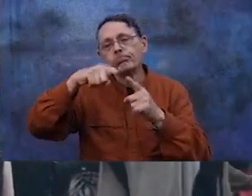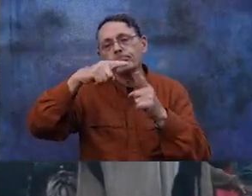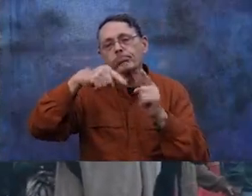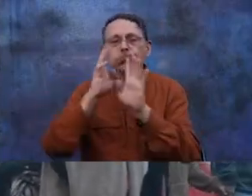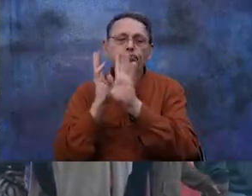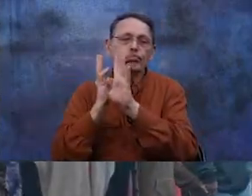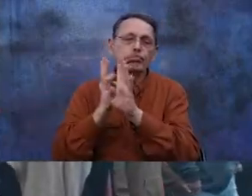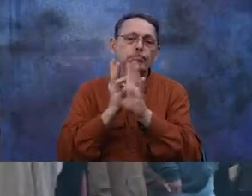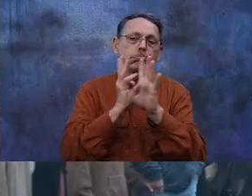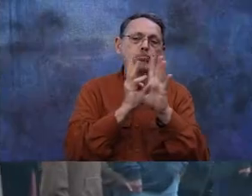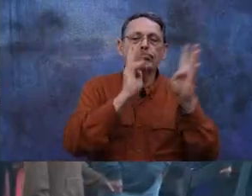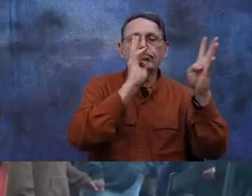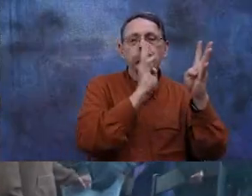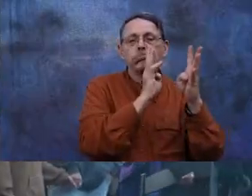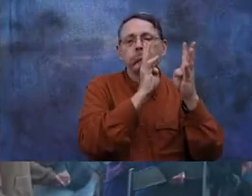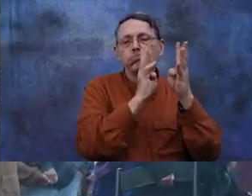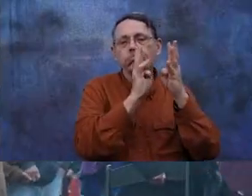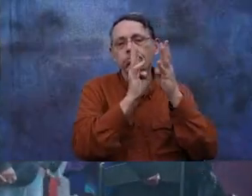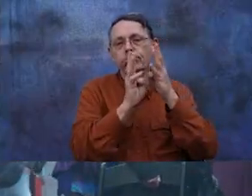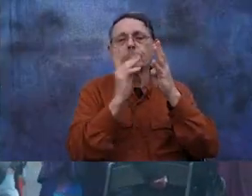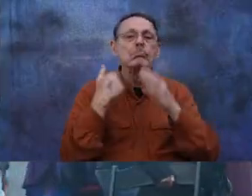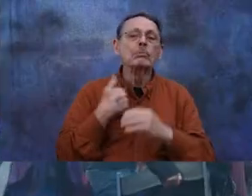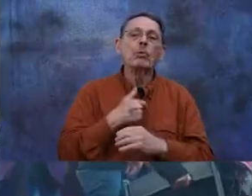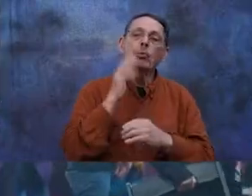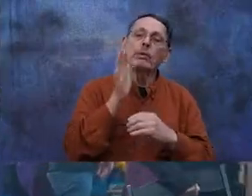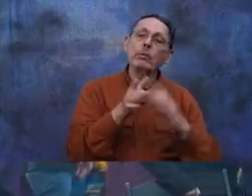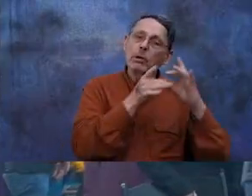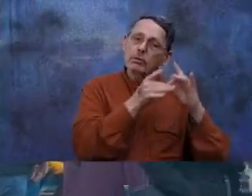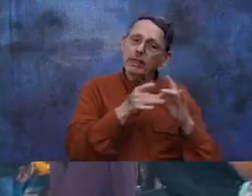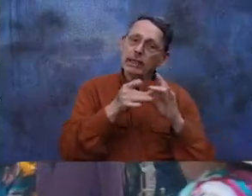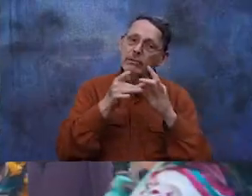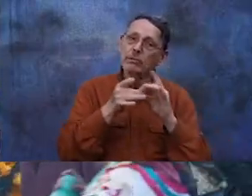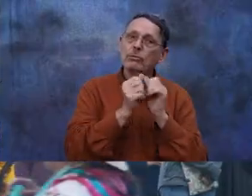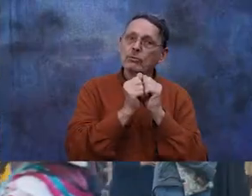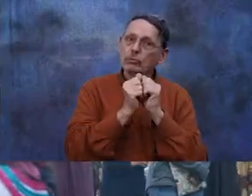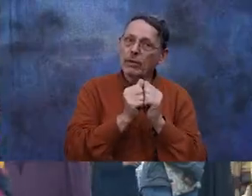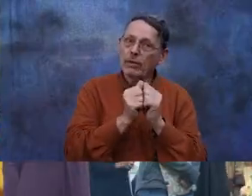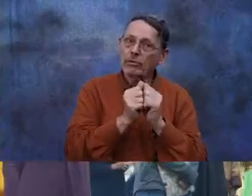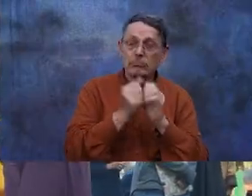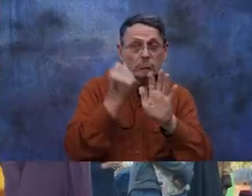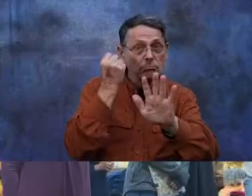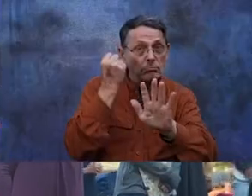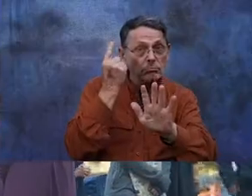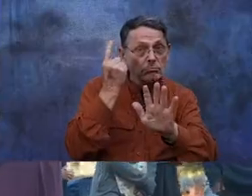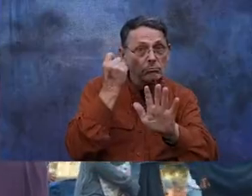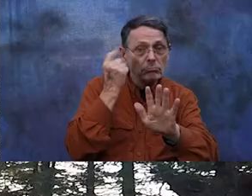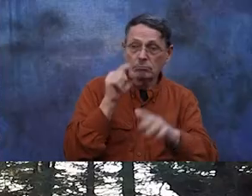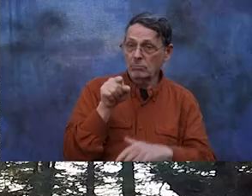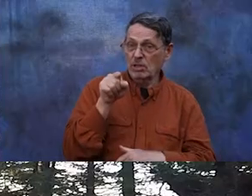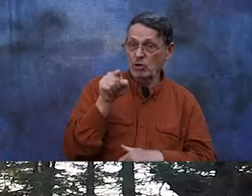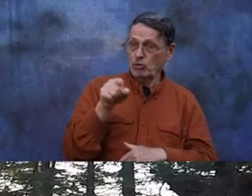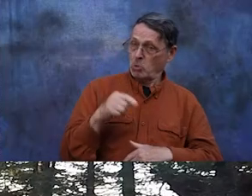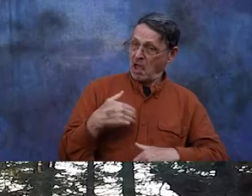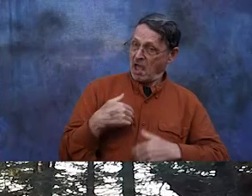we will be linked together. So be aware. If you're strong in your